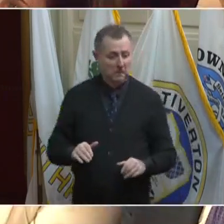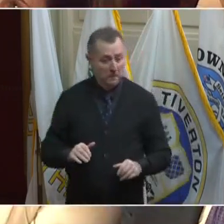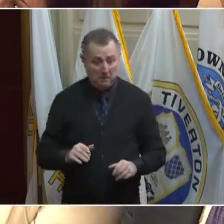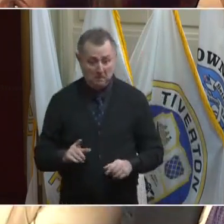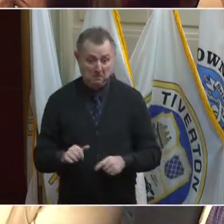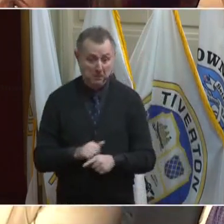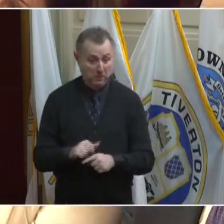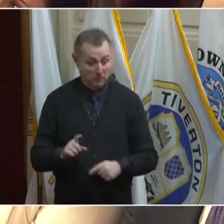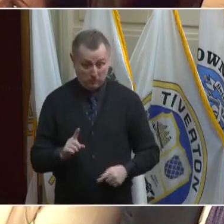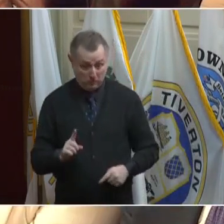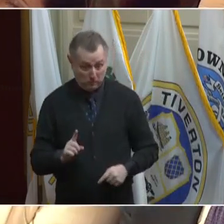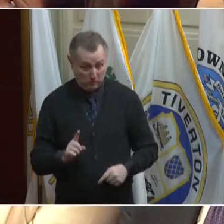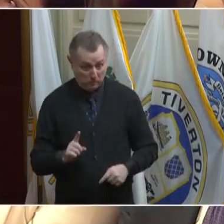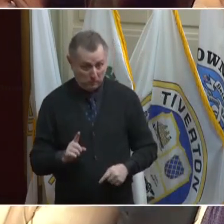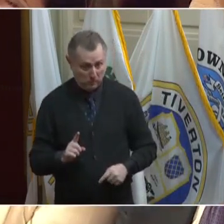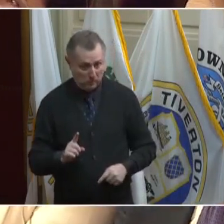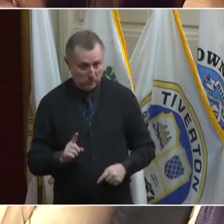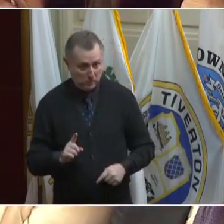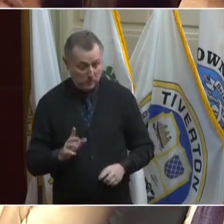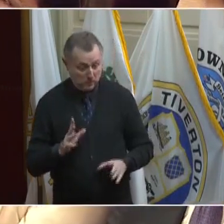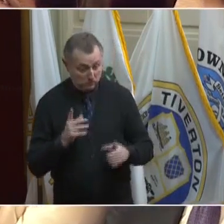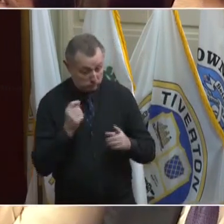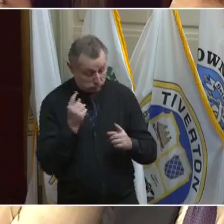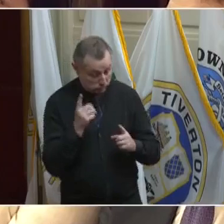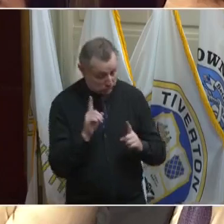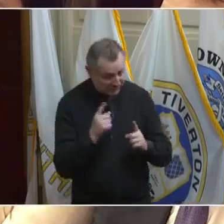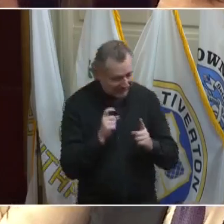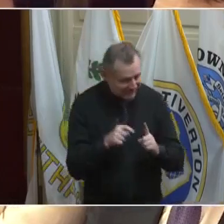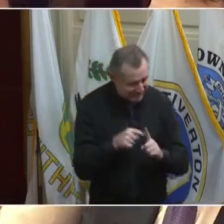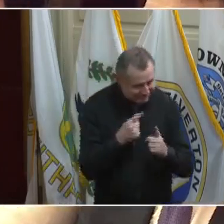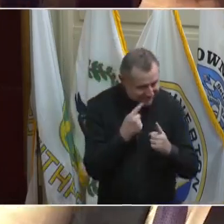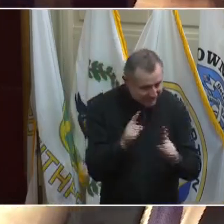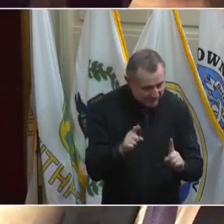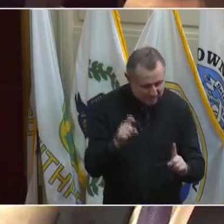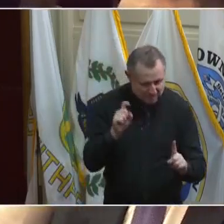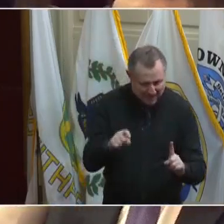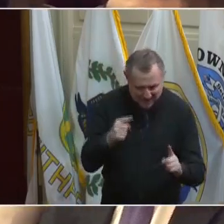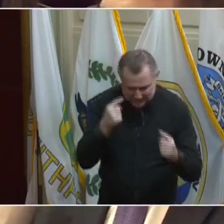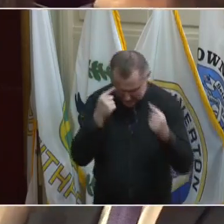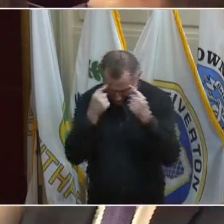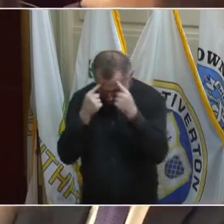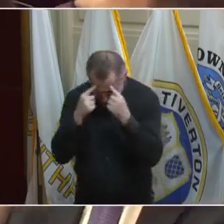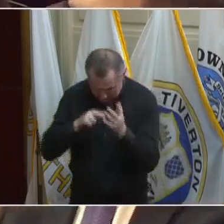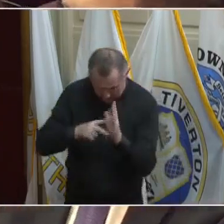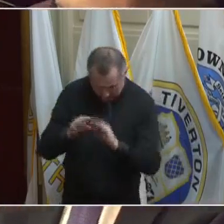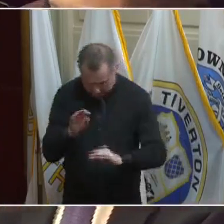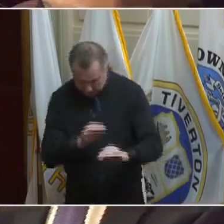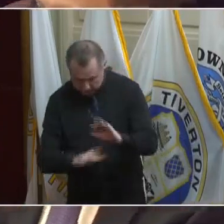be successful, it must be intentional and transparent.